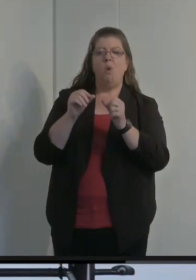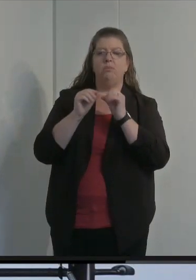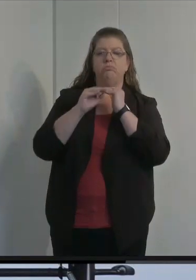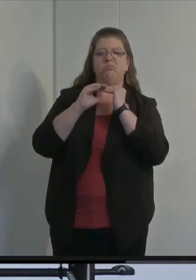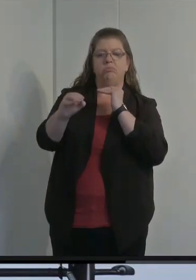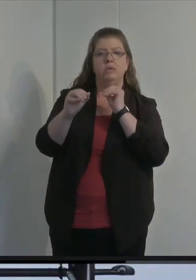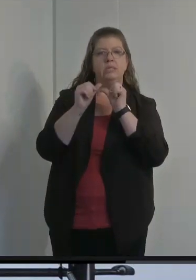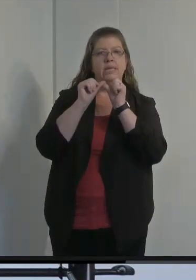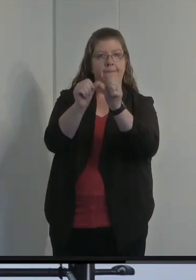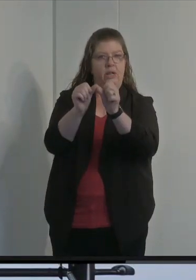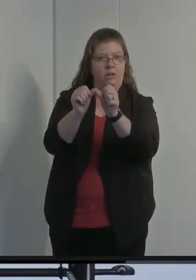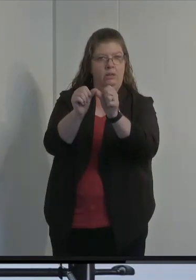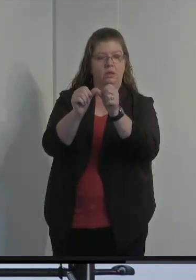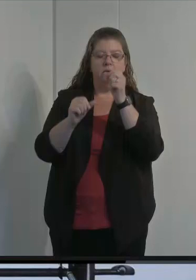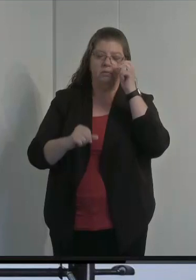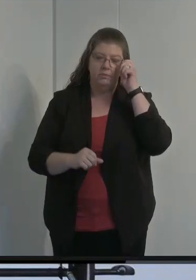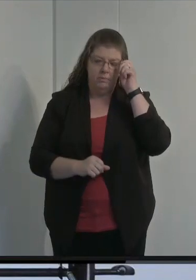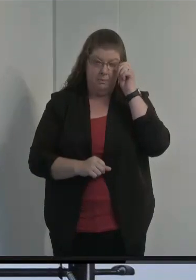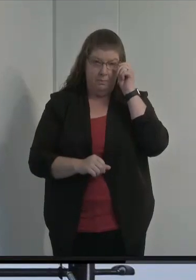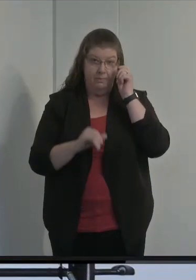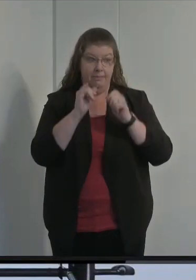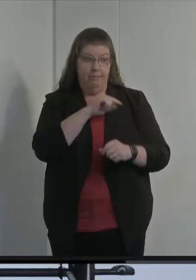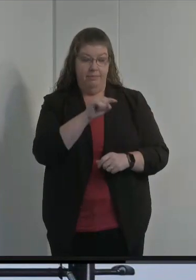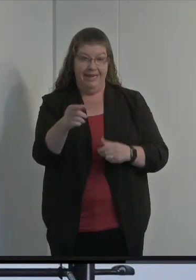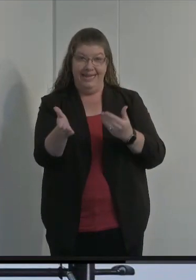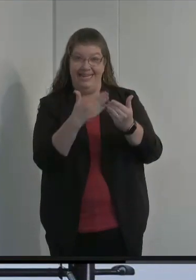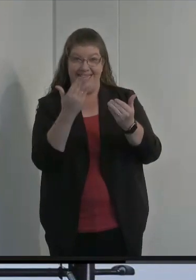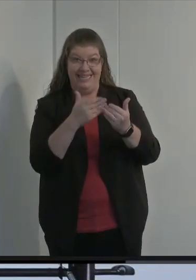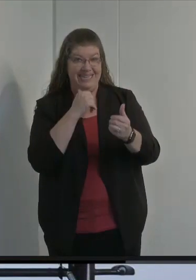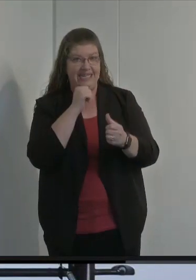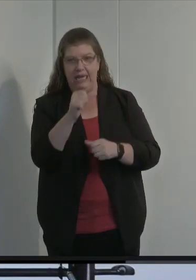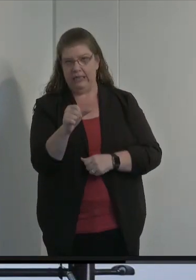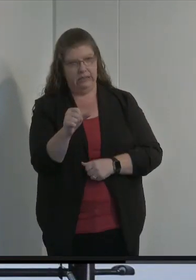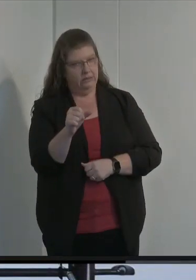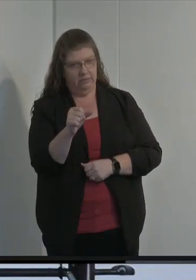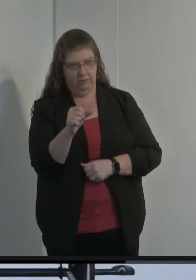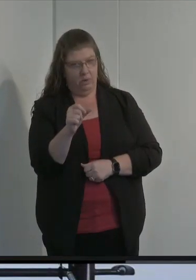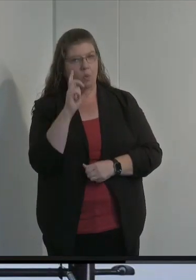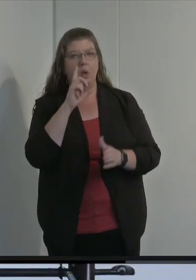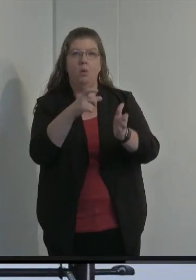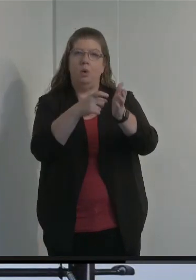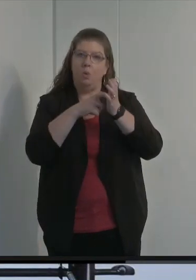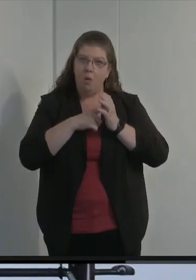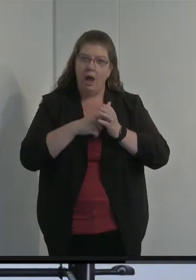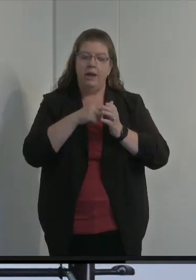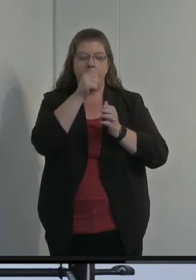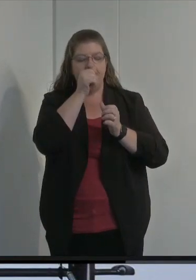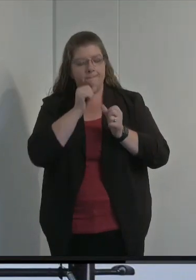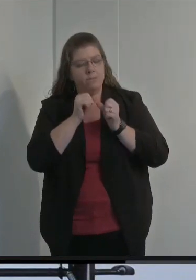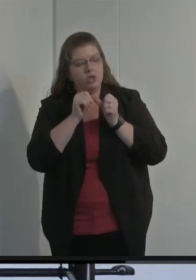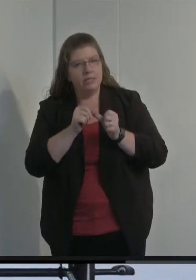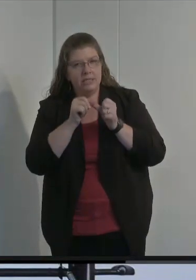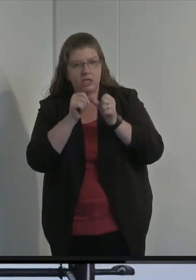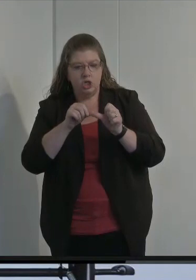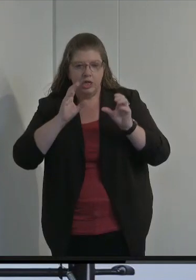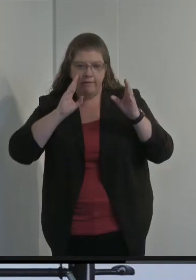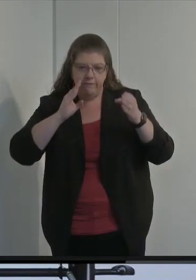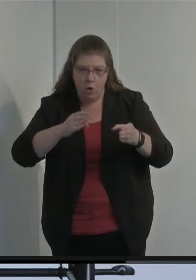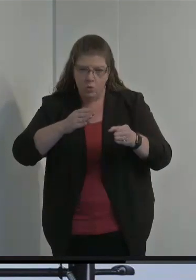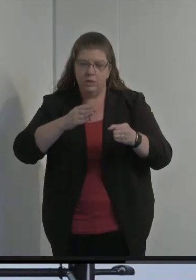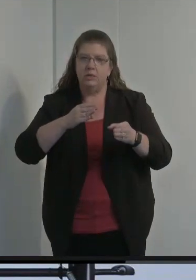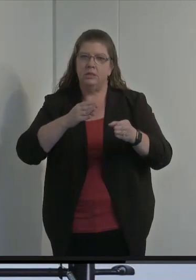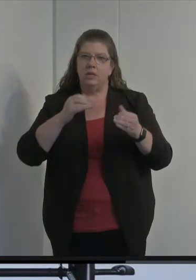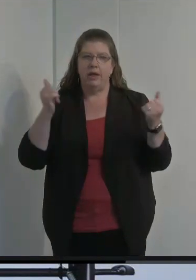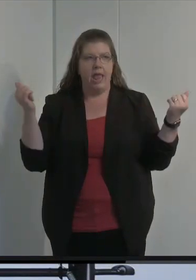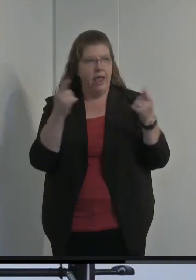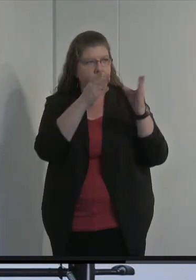stabilized. But it is not an easy task to achieve, and it will require the persistent, focused attention of